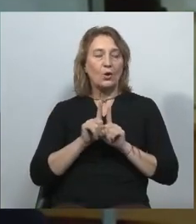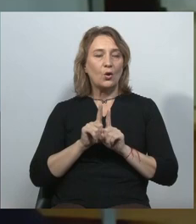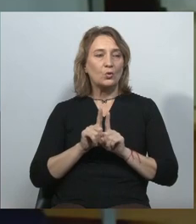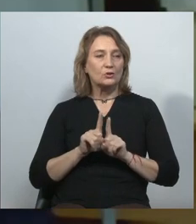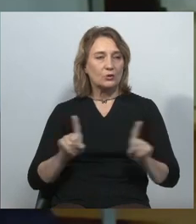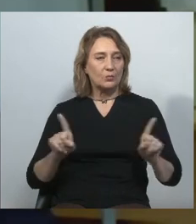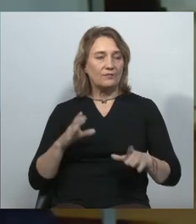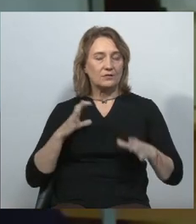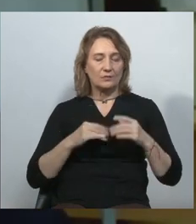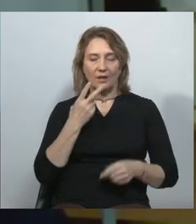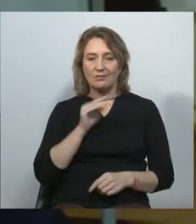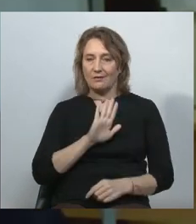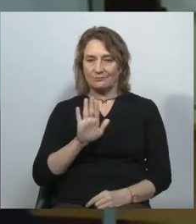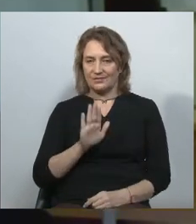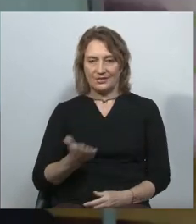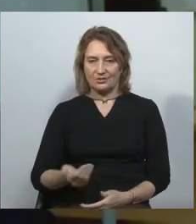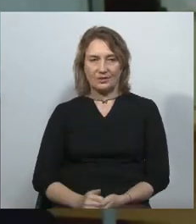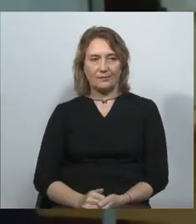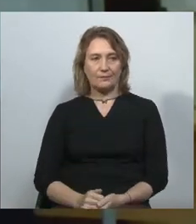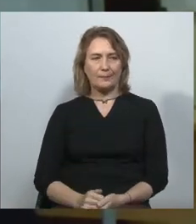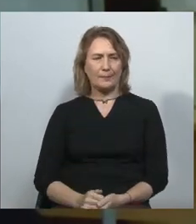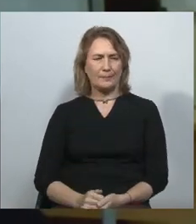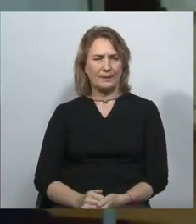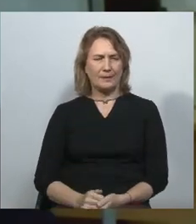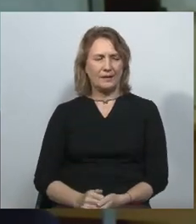and unique. It is quite unusual.